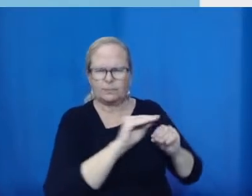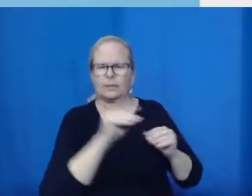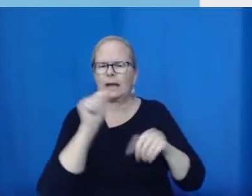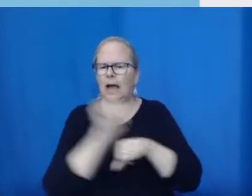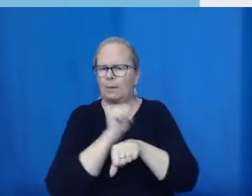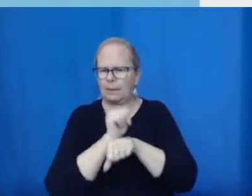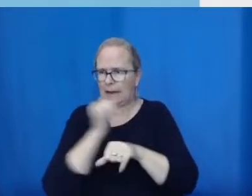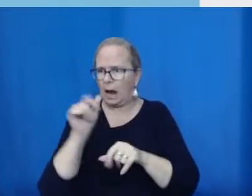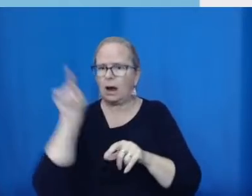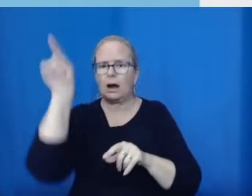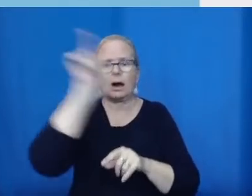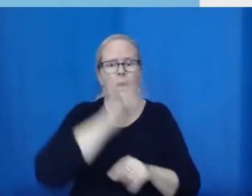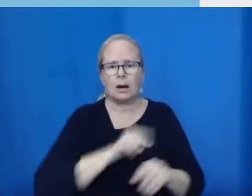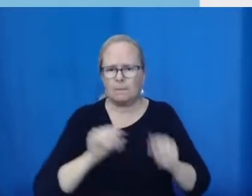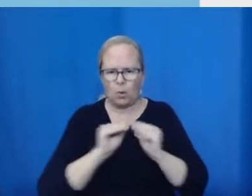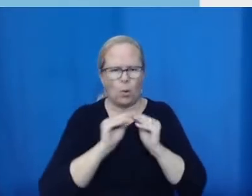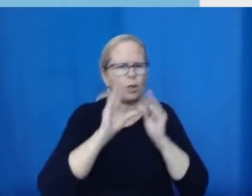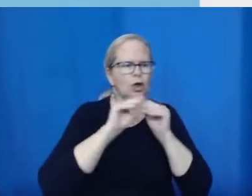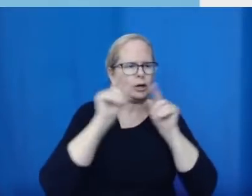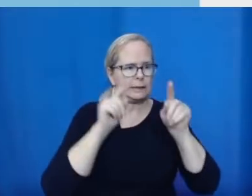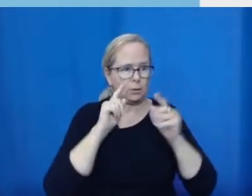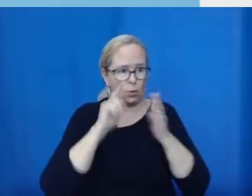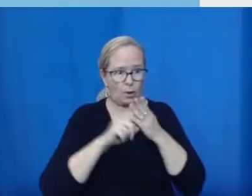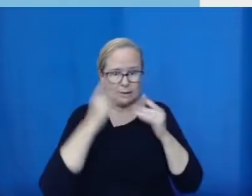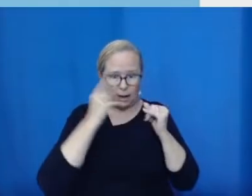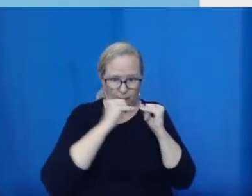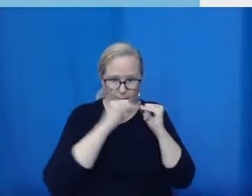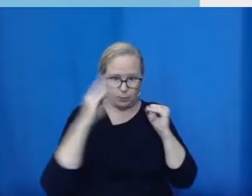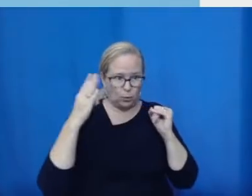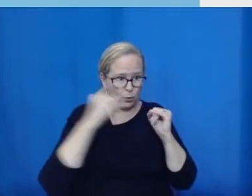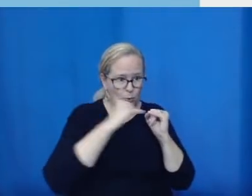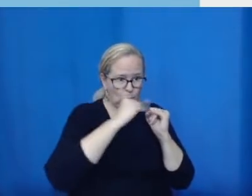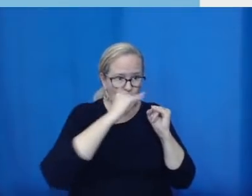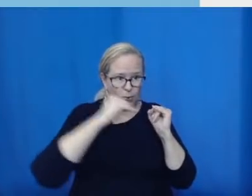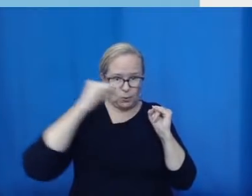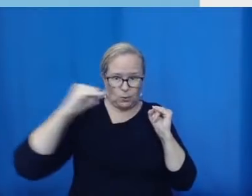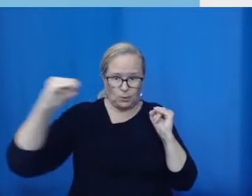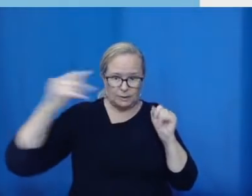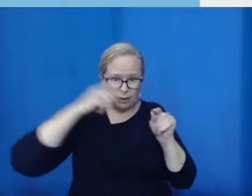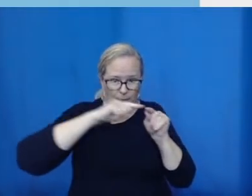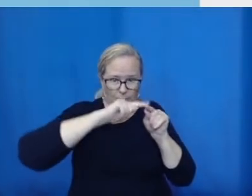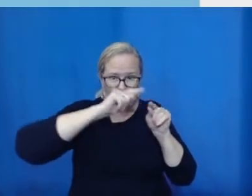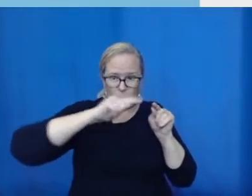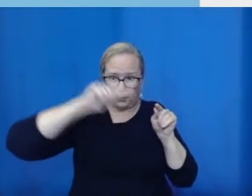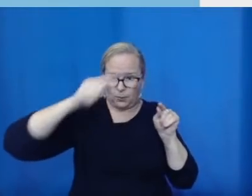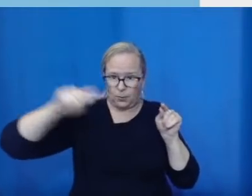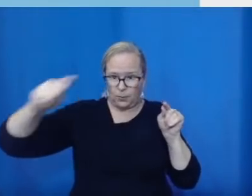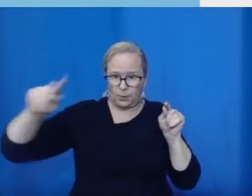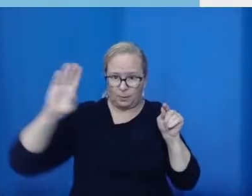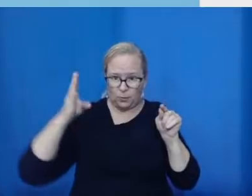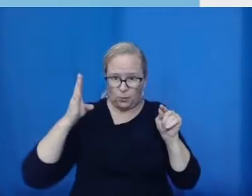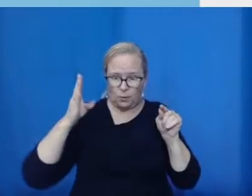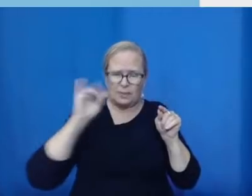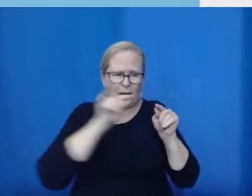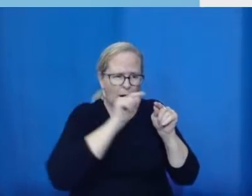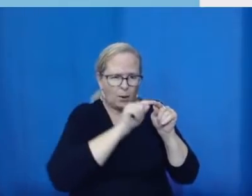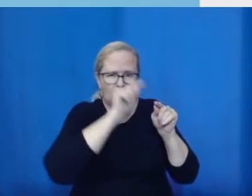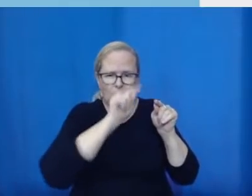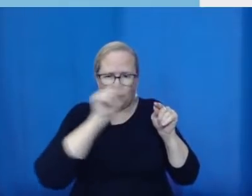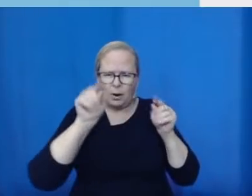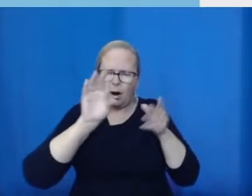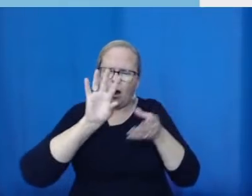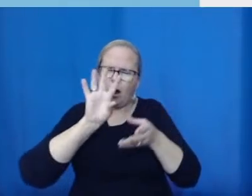the total people in ICU from all causes. So that's COVID, car